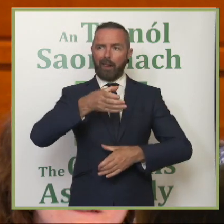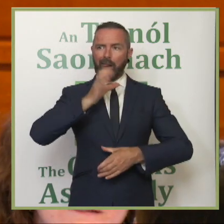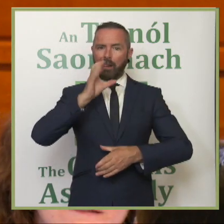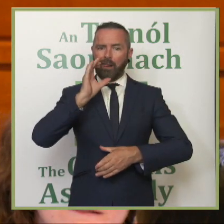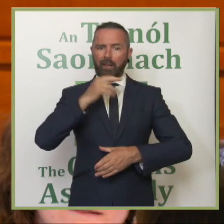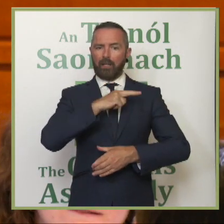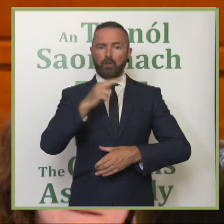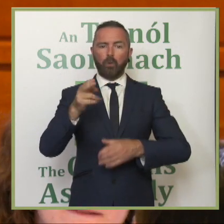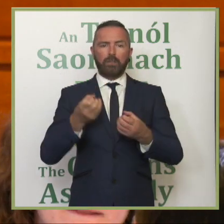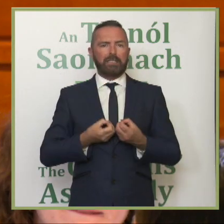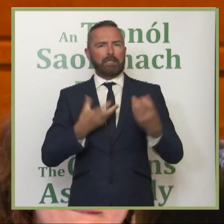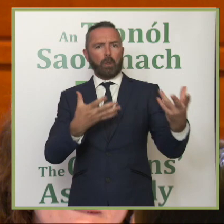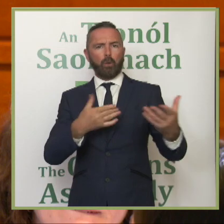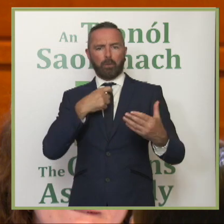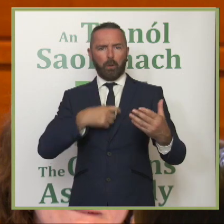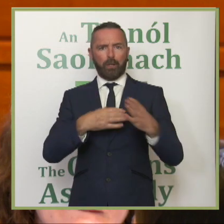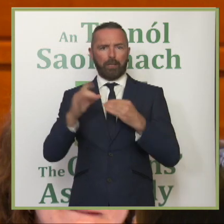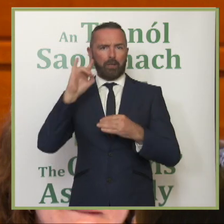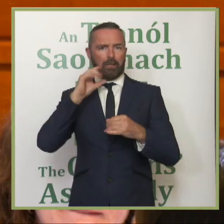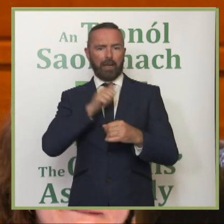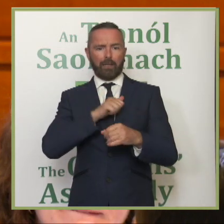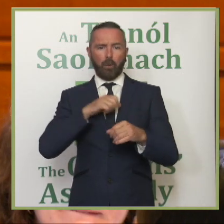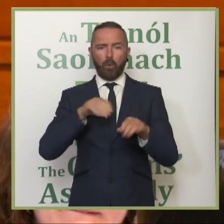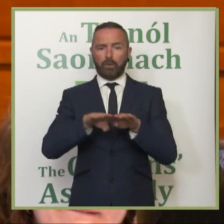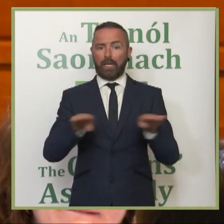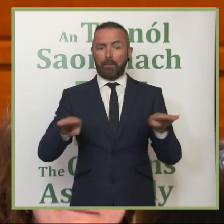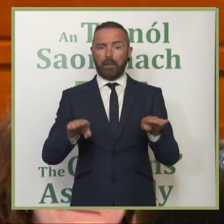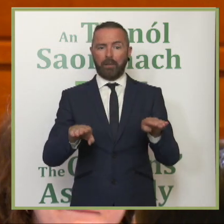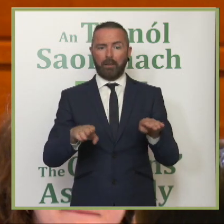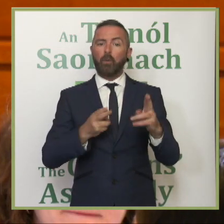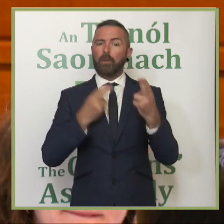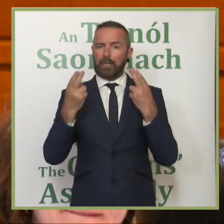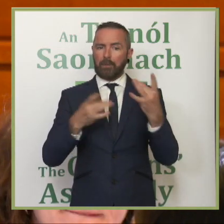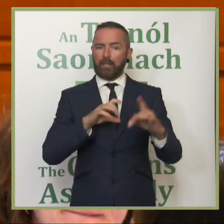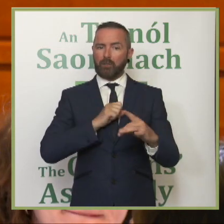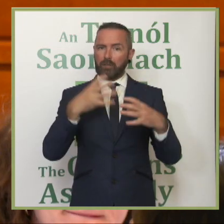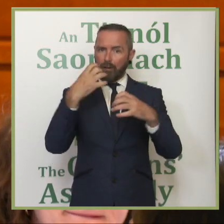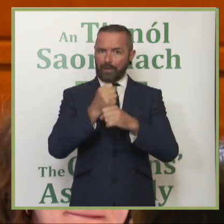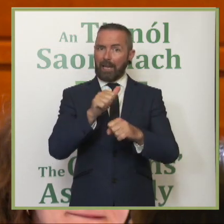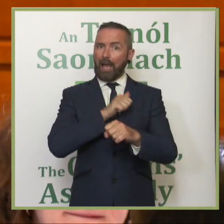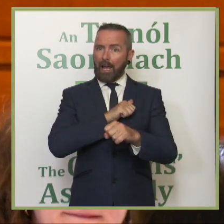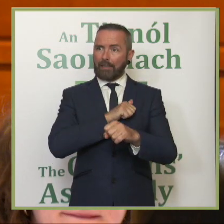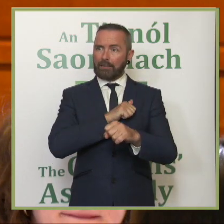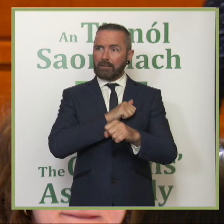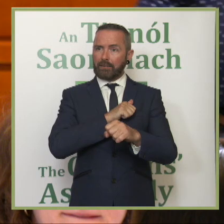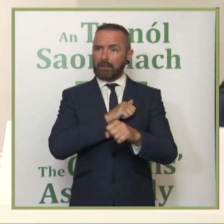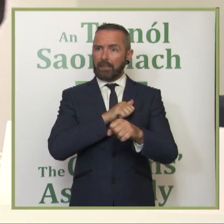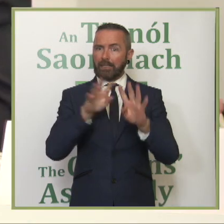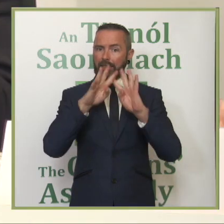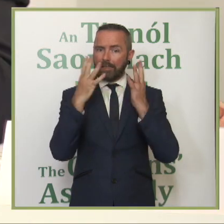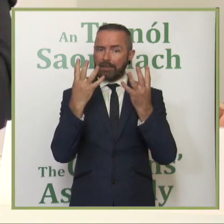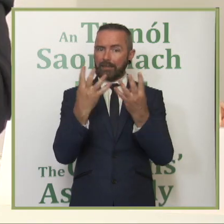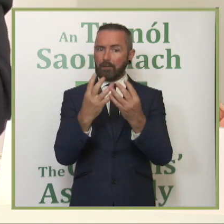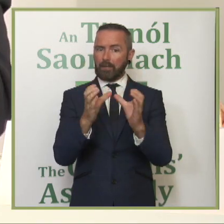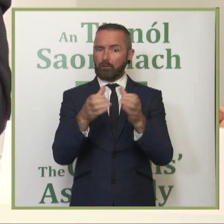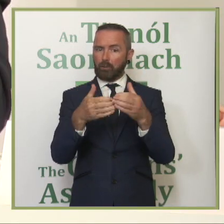very personal things that you've heard at your own table, and that there could be like confidentiality within the tables as well.